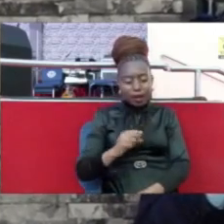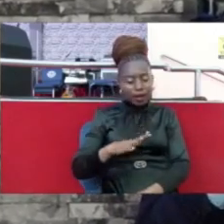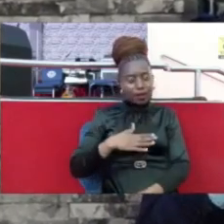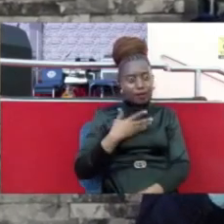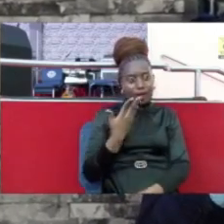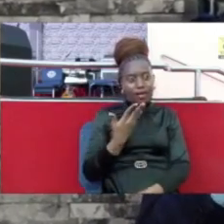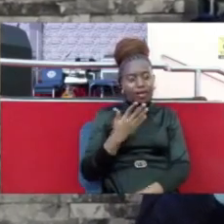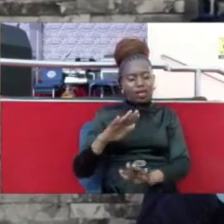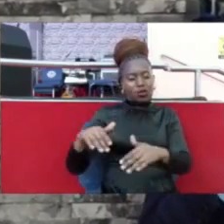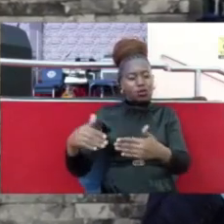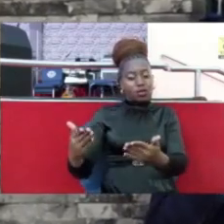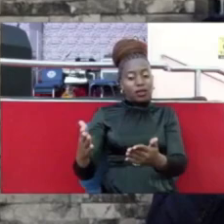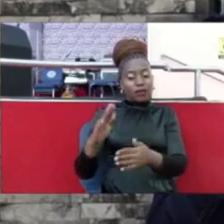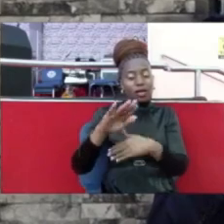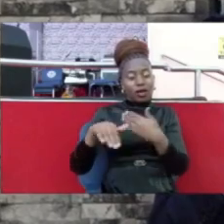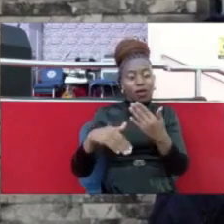was giving all she had.